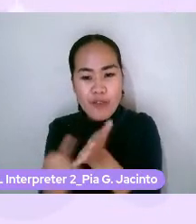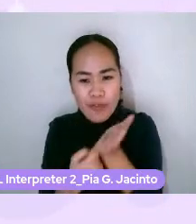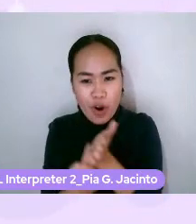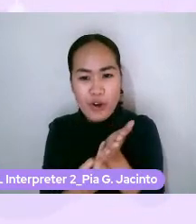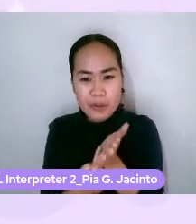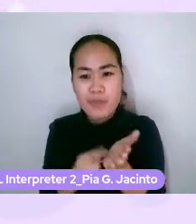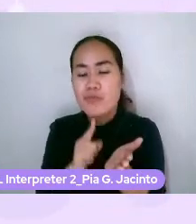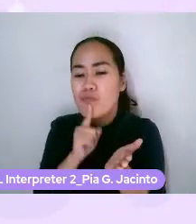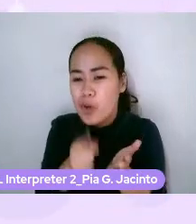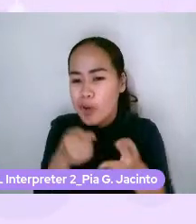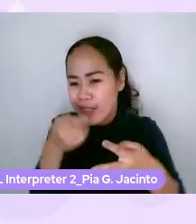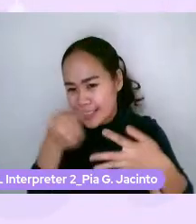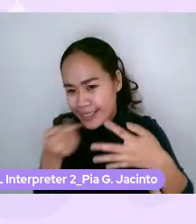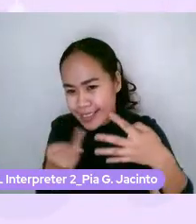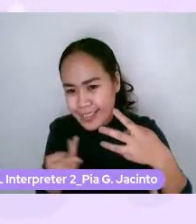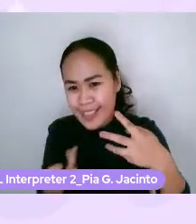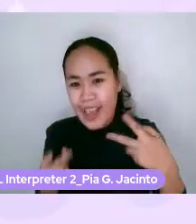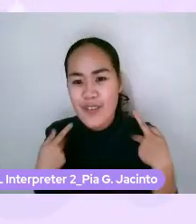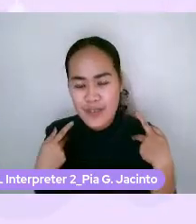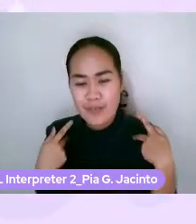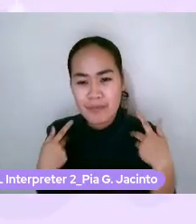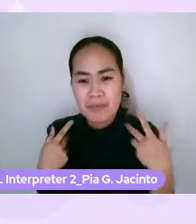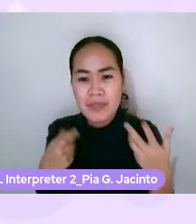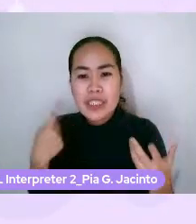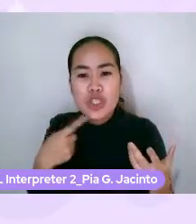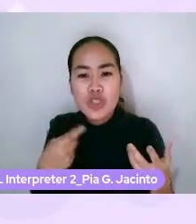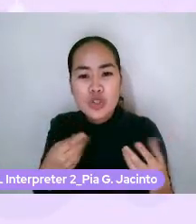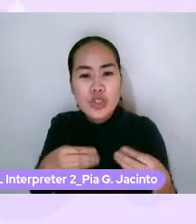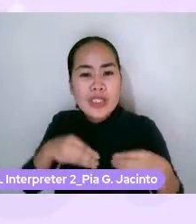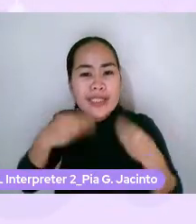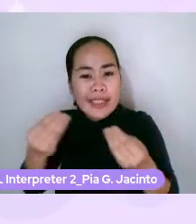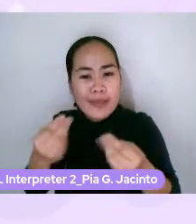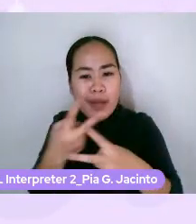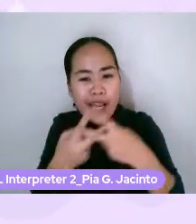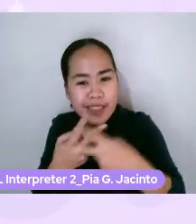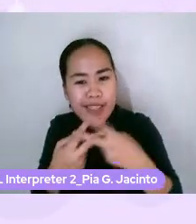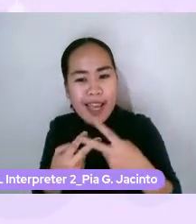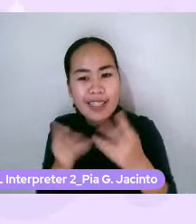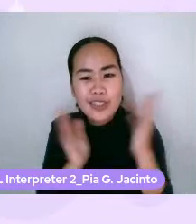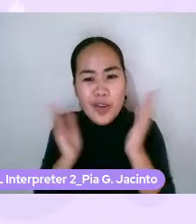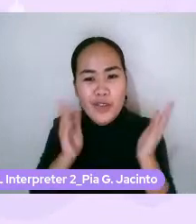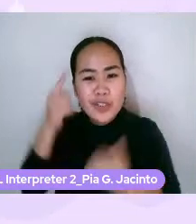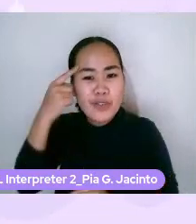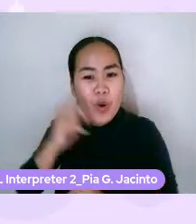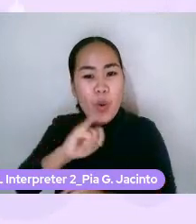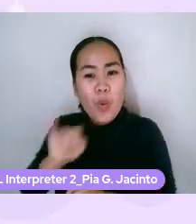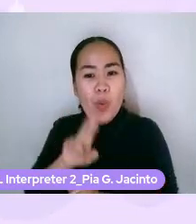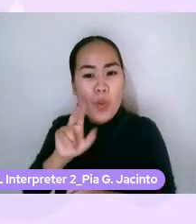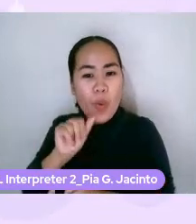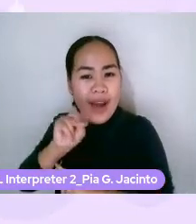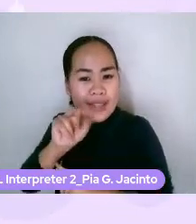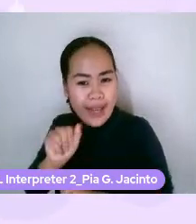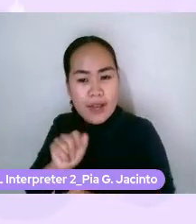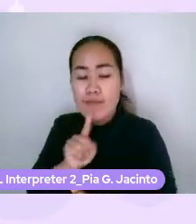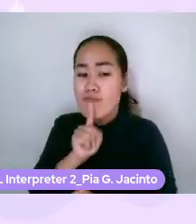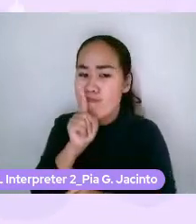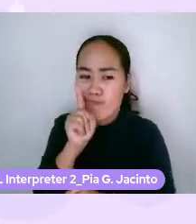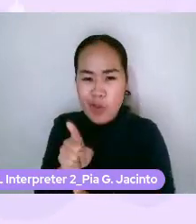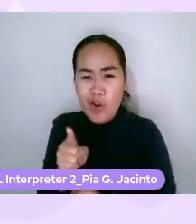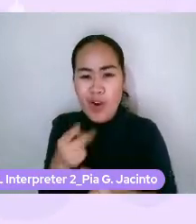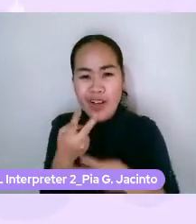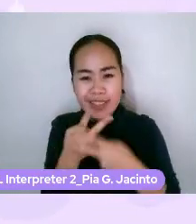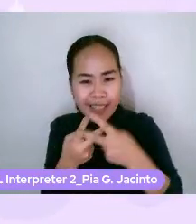activities, those who provided their hashtag Servicio para Kahuana, those who we featured on